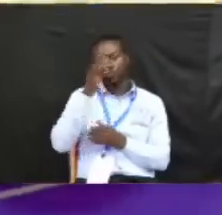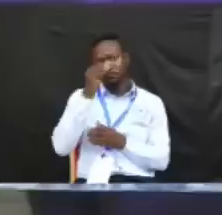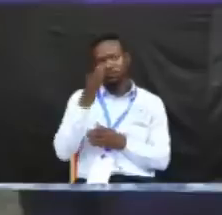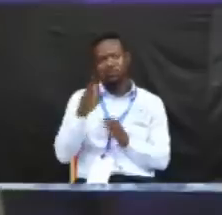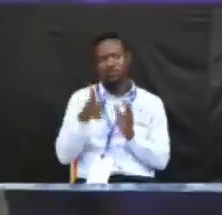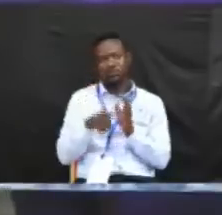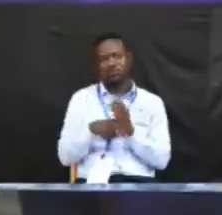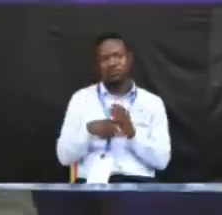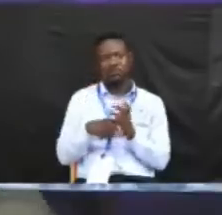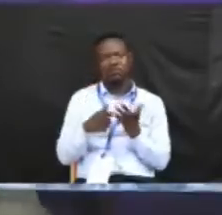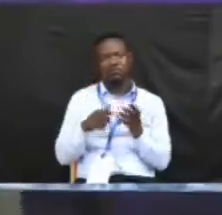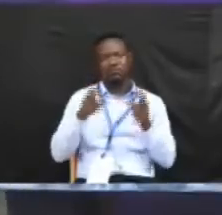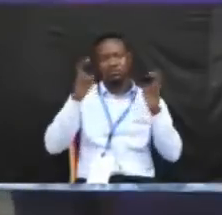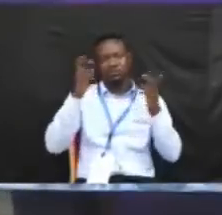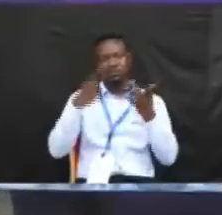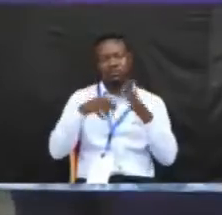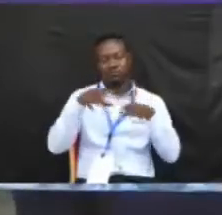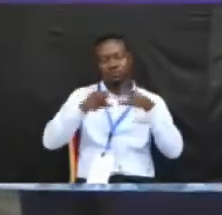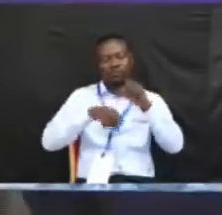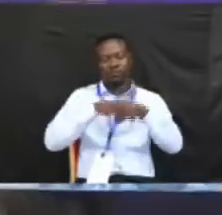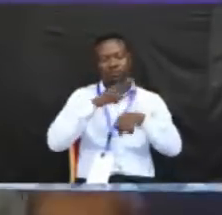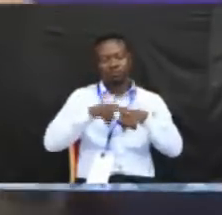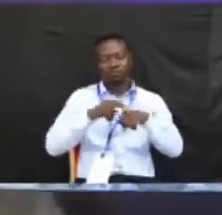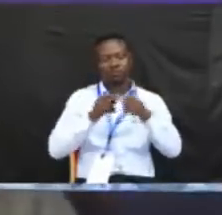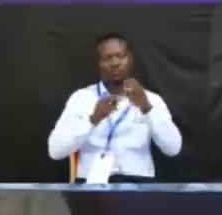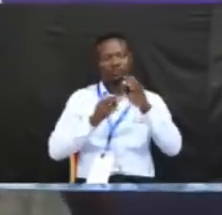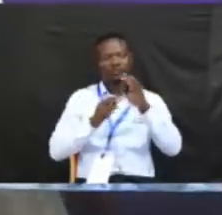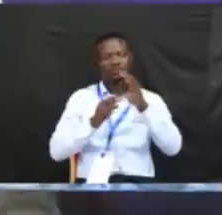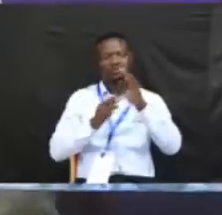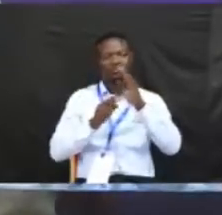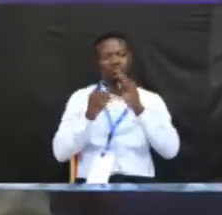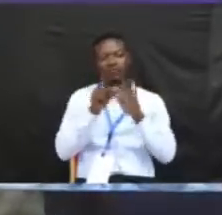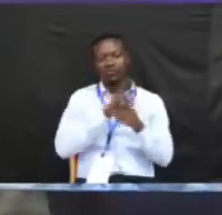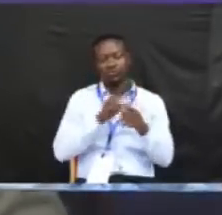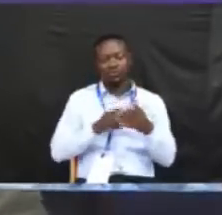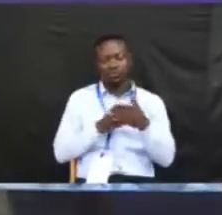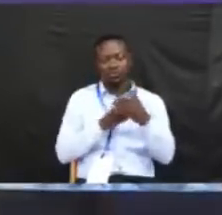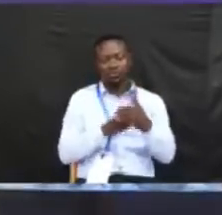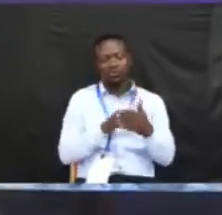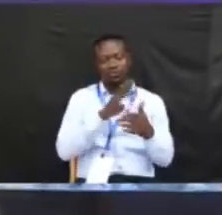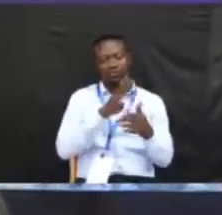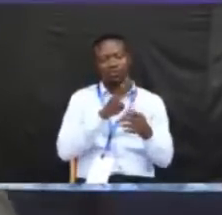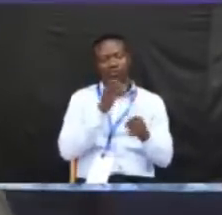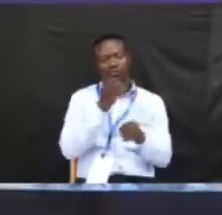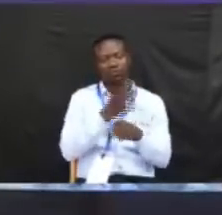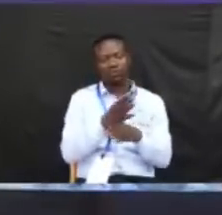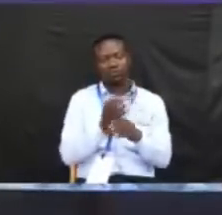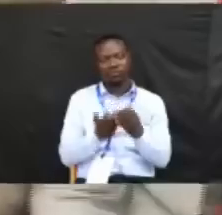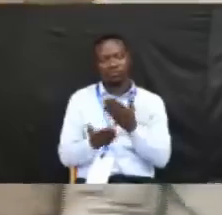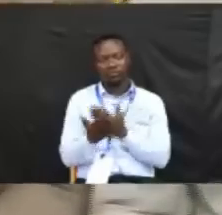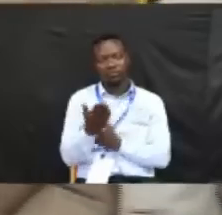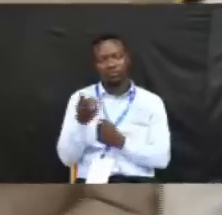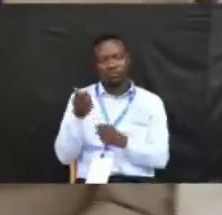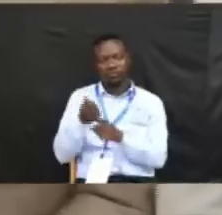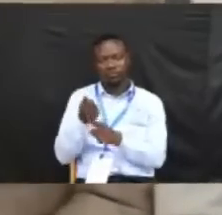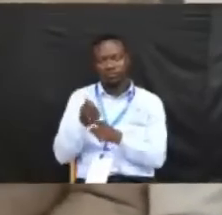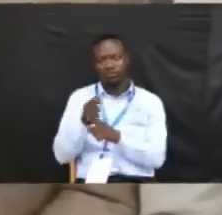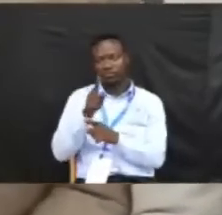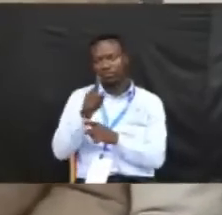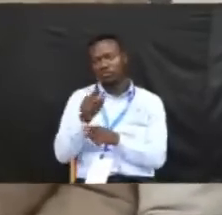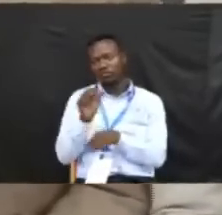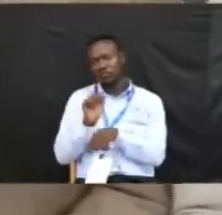was possessing the nations. The Lord has led us through four already and this morning he is here to give account of his